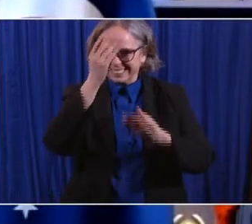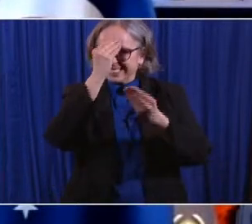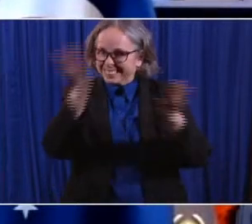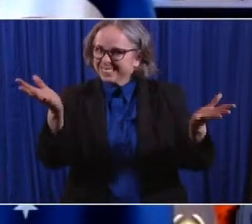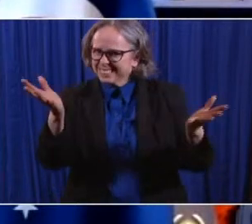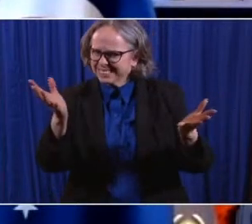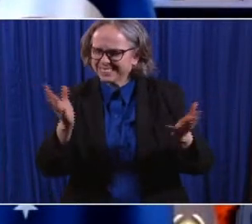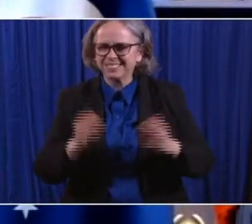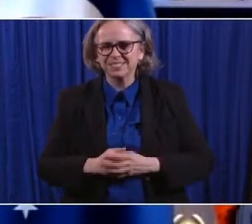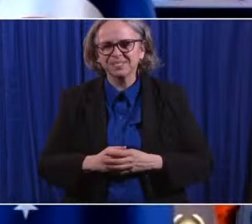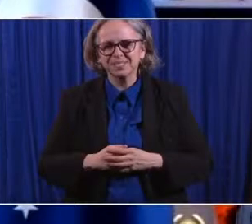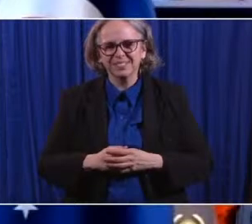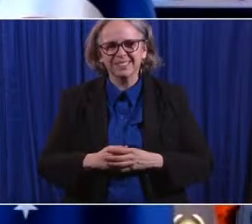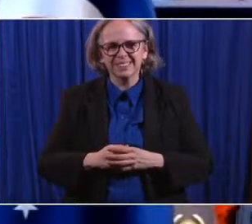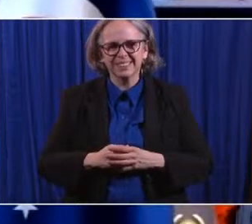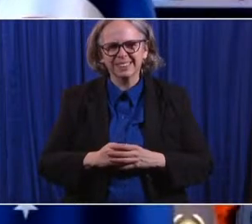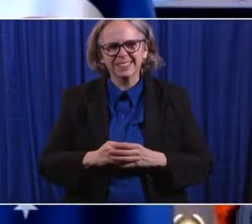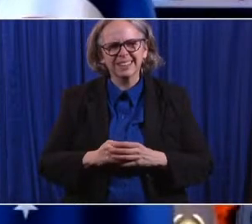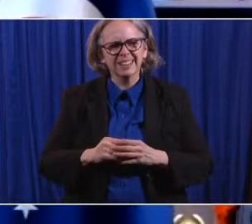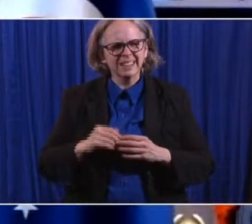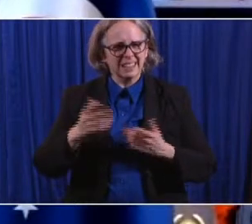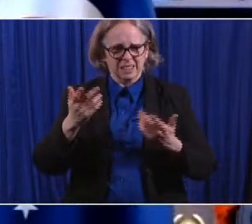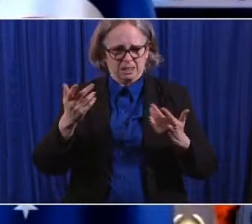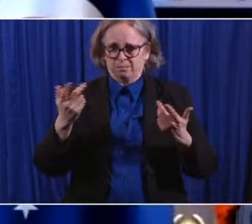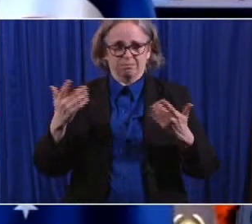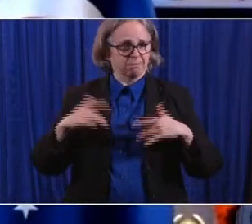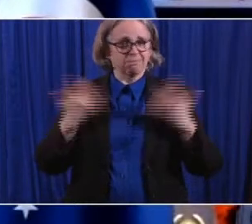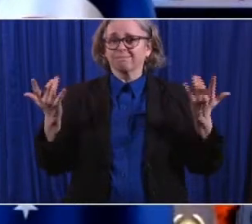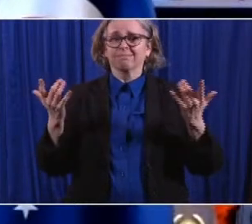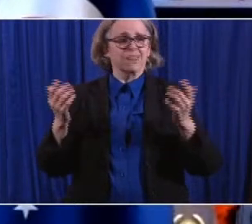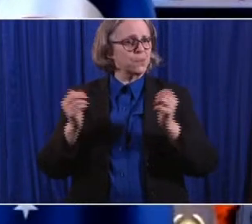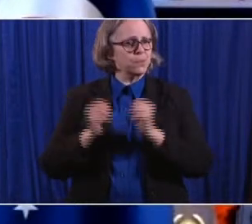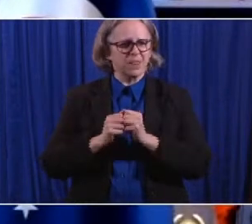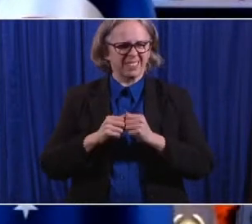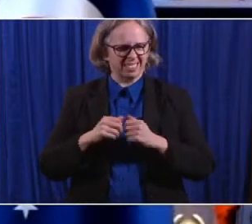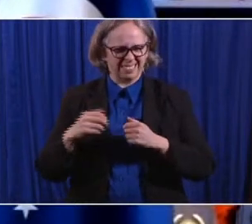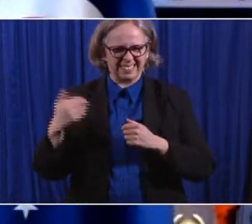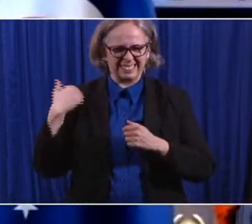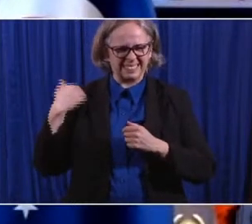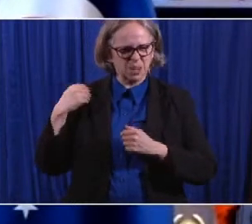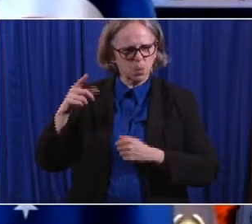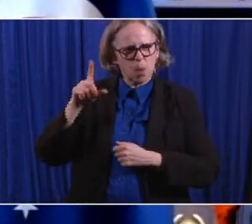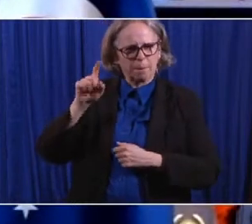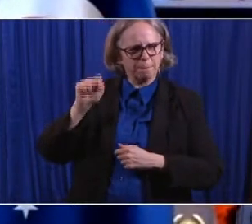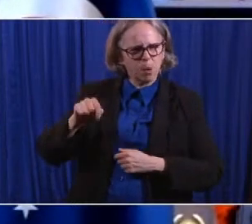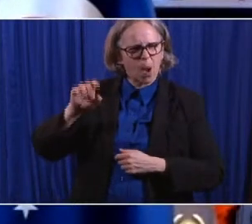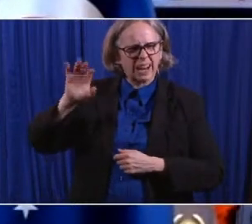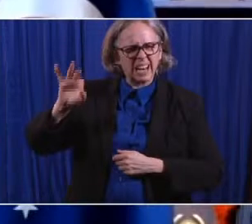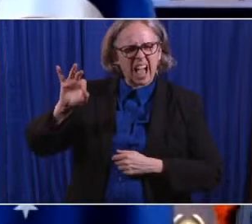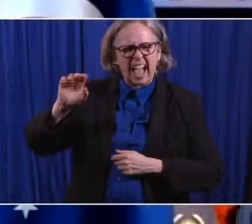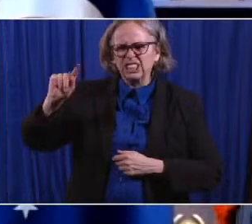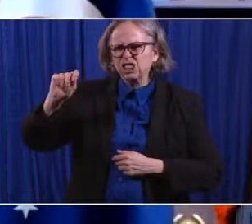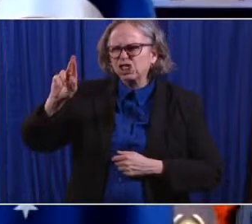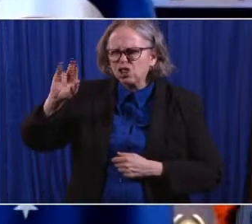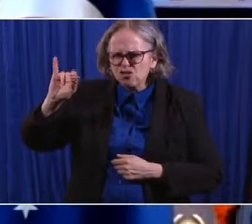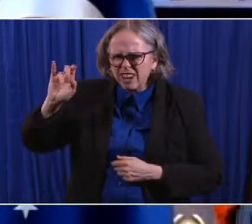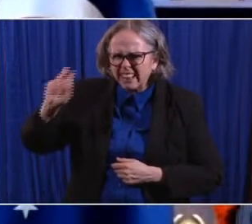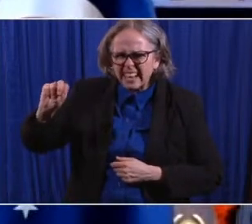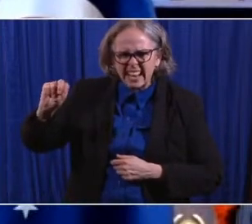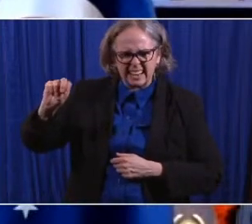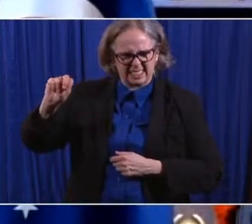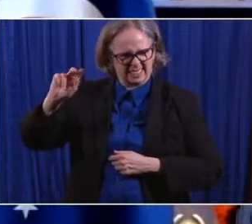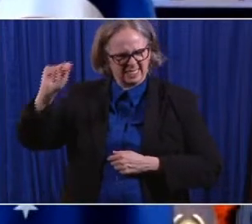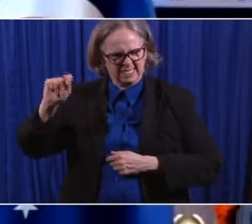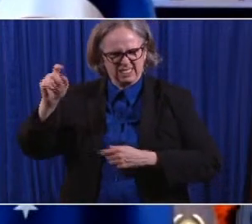of what's happening with the $1.9 trillion COVID relief bill that passed through the U.S. House of